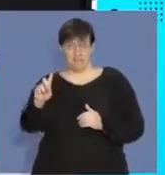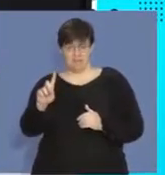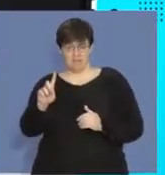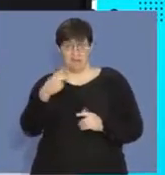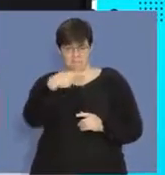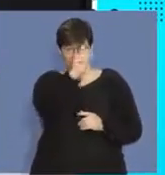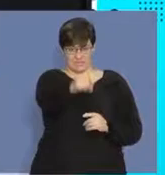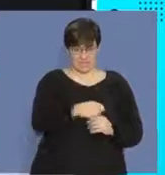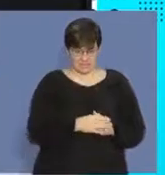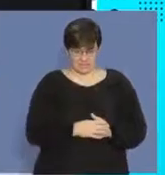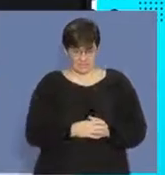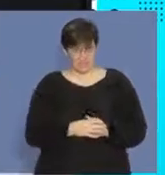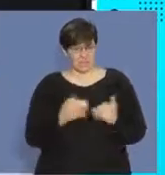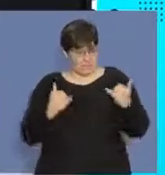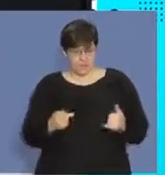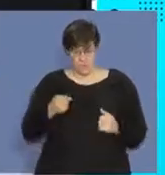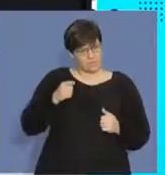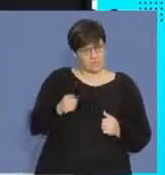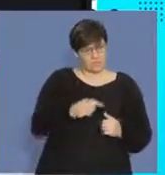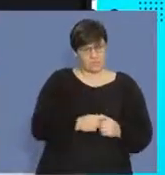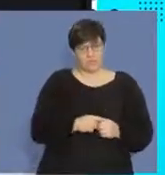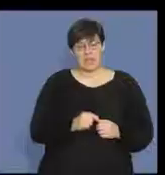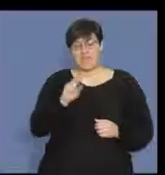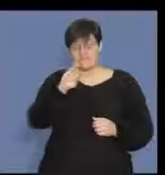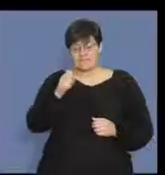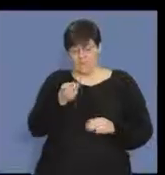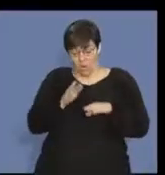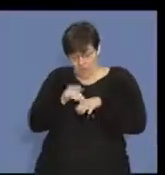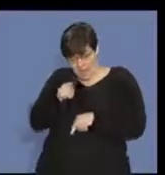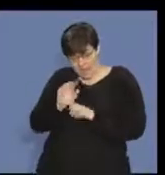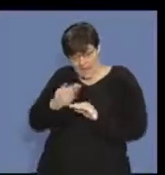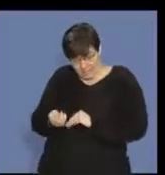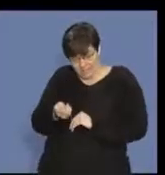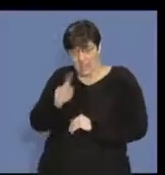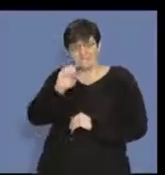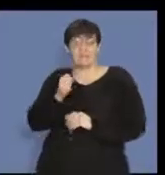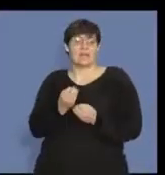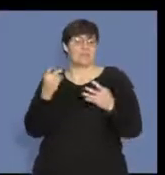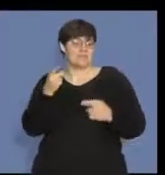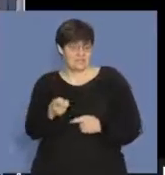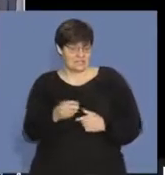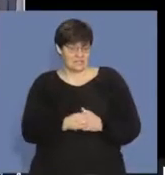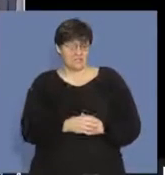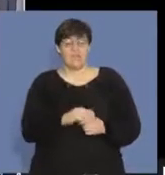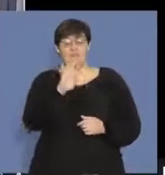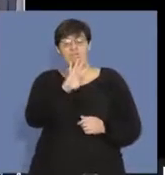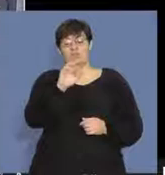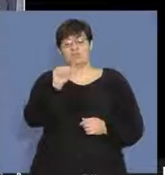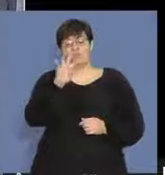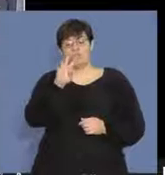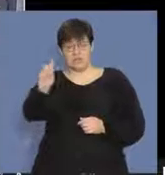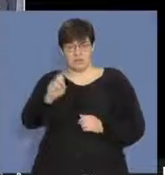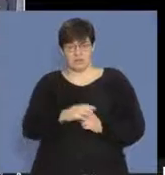4641. Right, next step. What do we now do? Now we work out the VAT on that figure, and this is what we